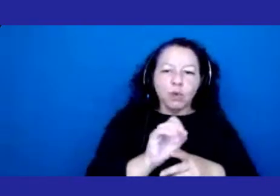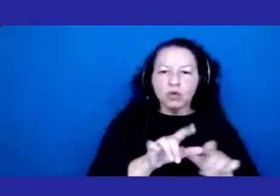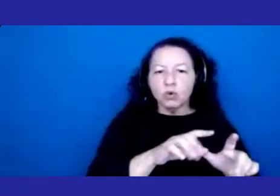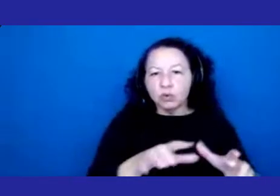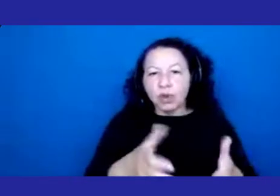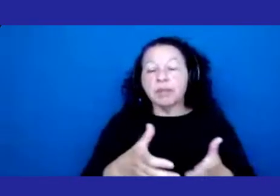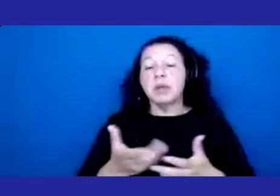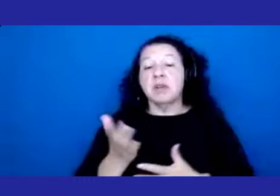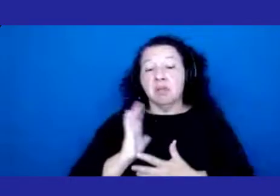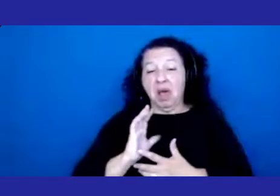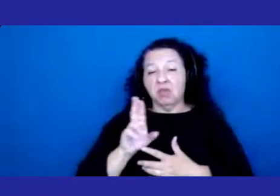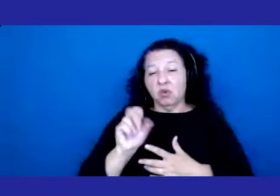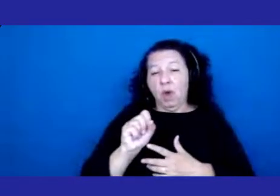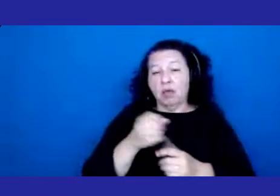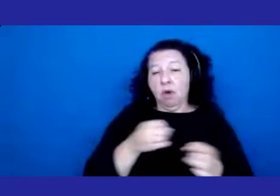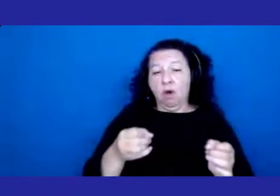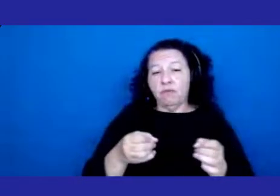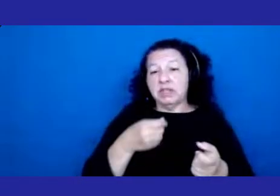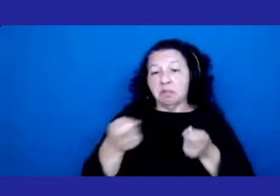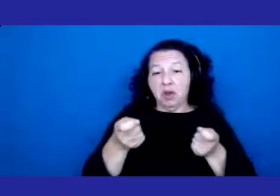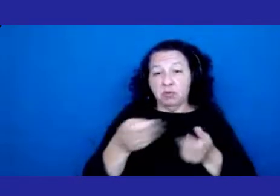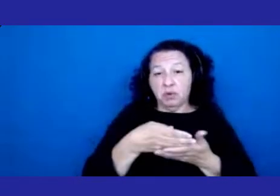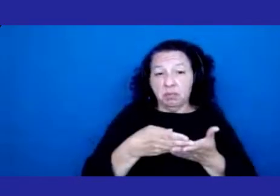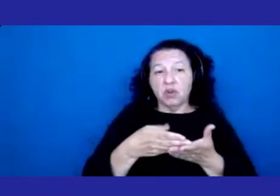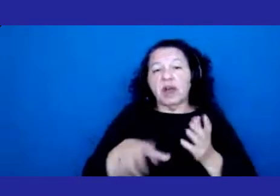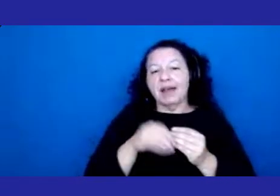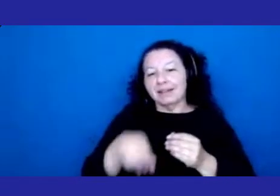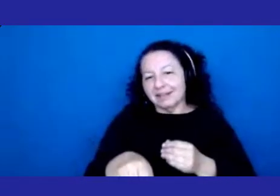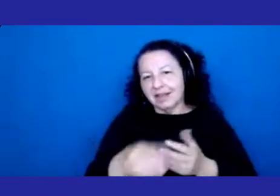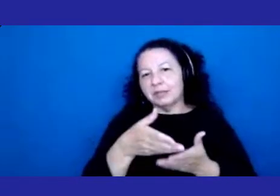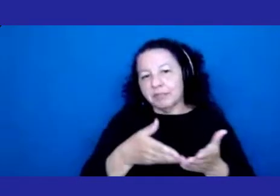this category to their data collection standards. And so we're submitting